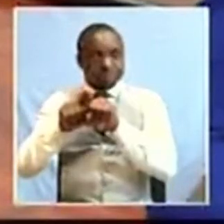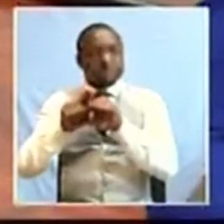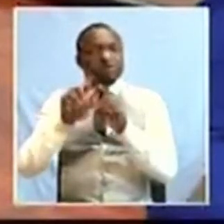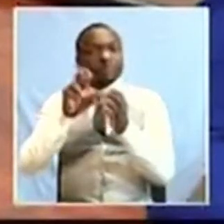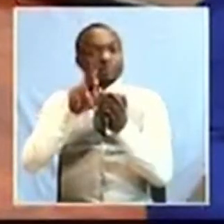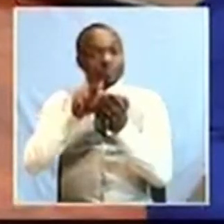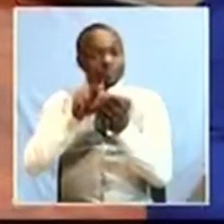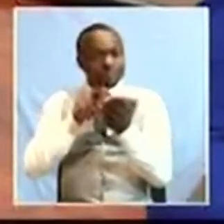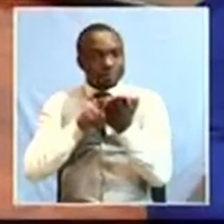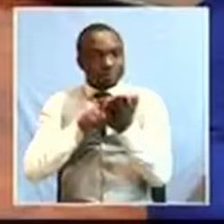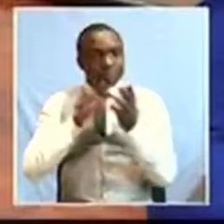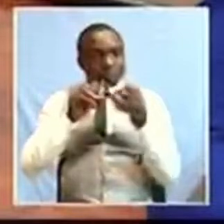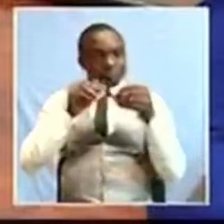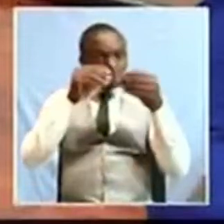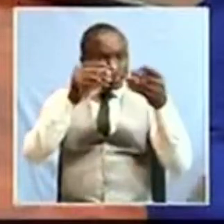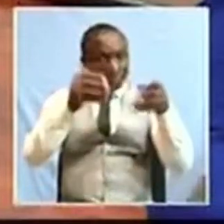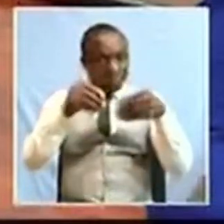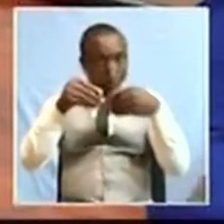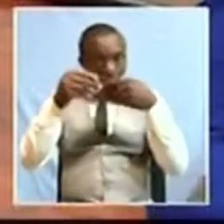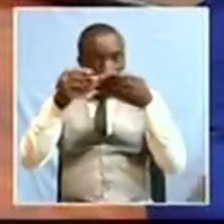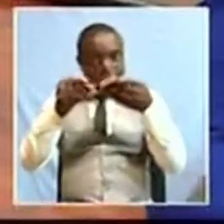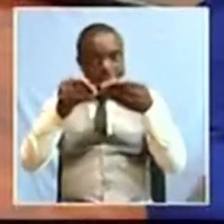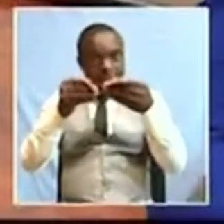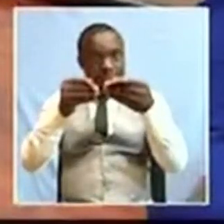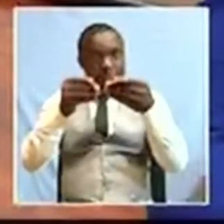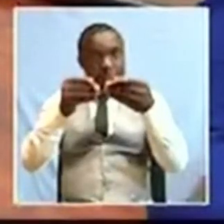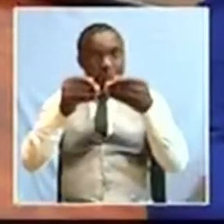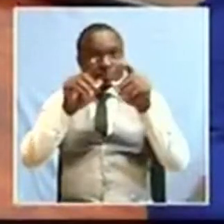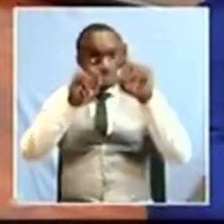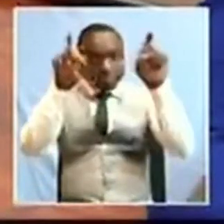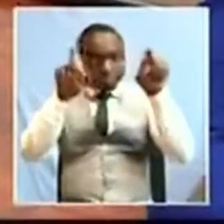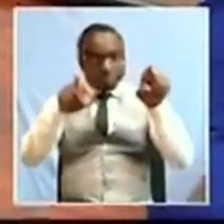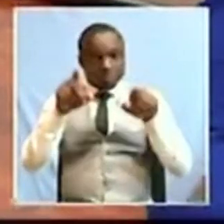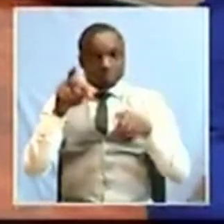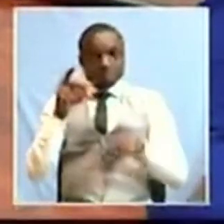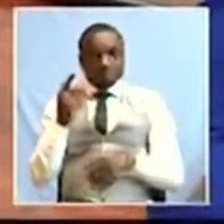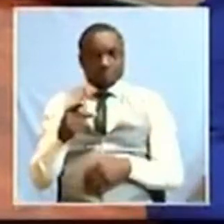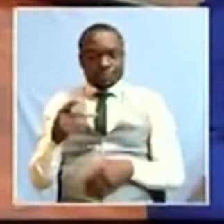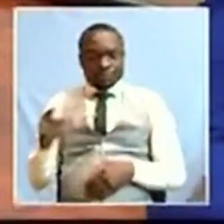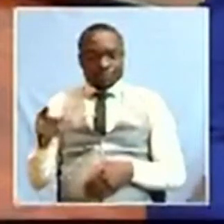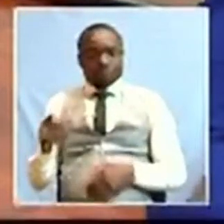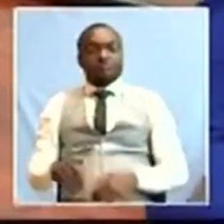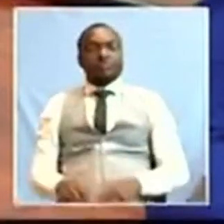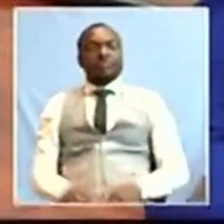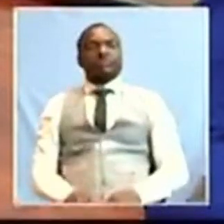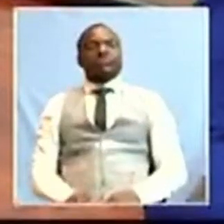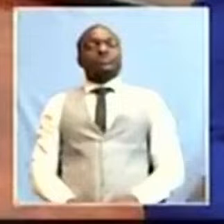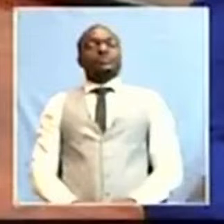Regulations and issuance of title, certificate of titles.